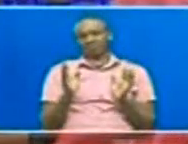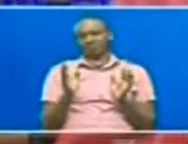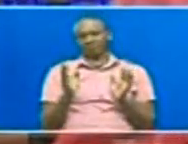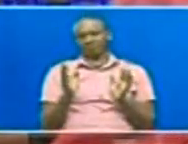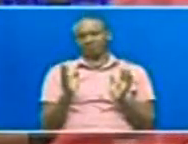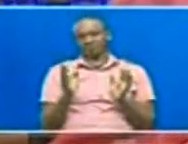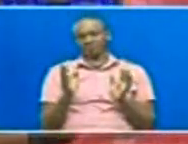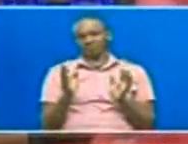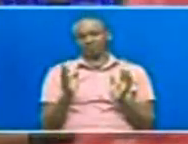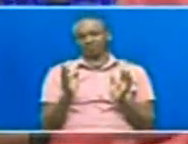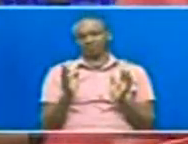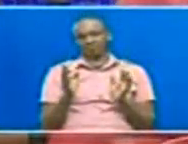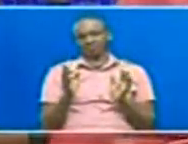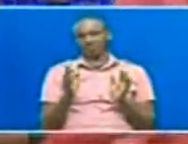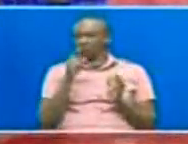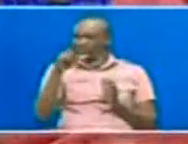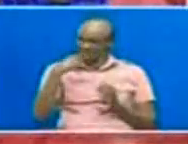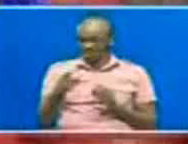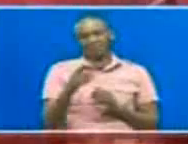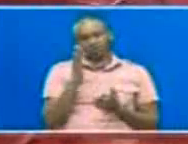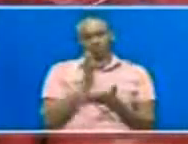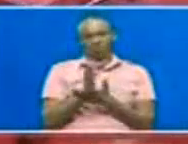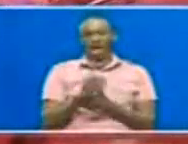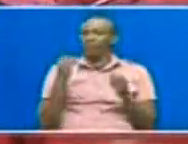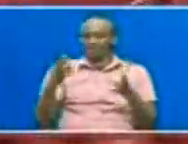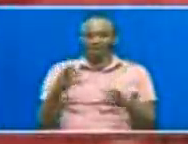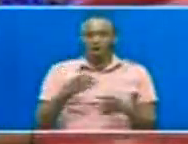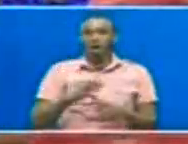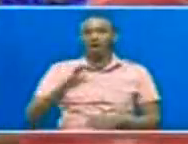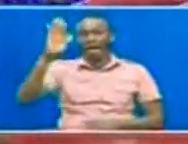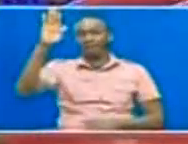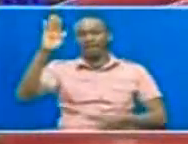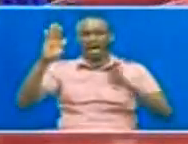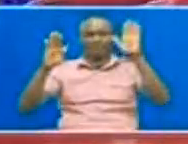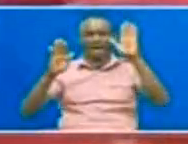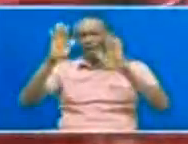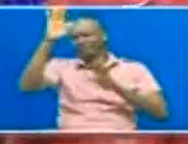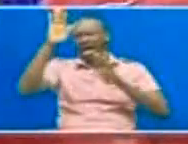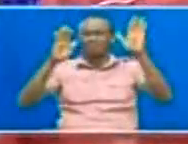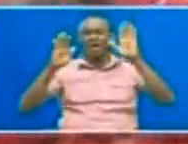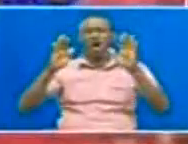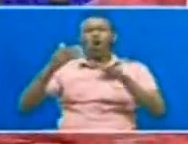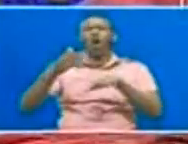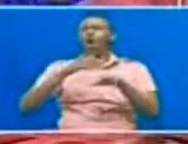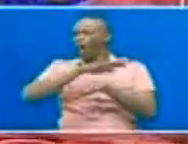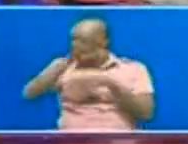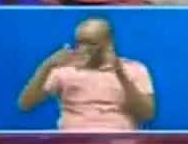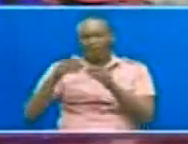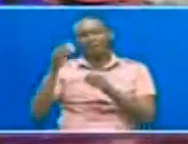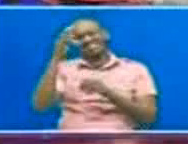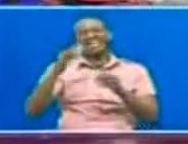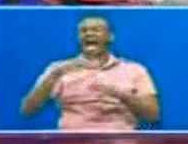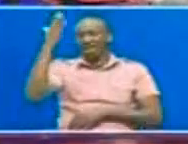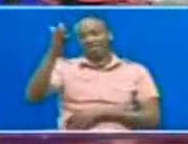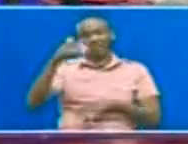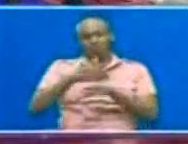don't refuse to tell me. How many? And they carried hands. Probably most of them.